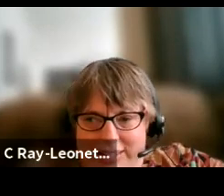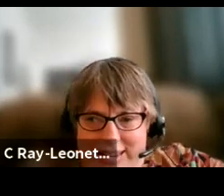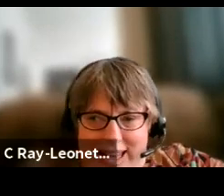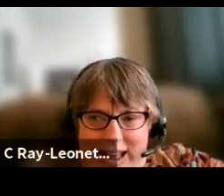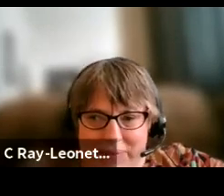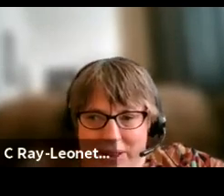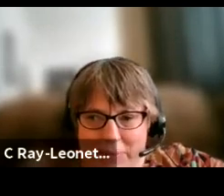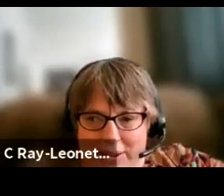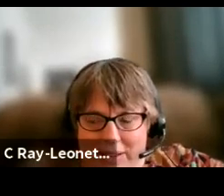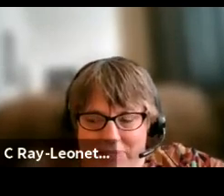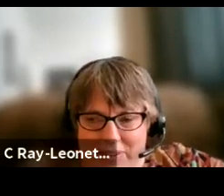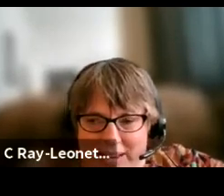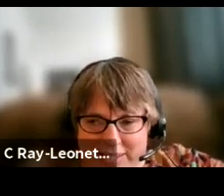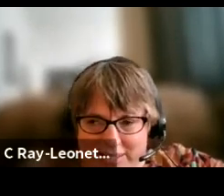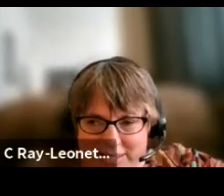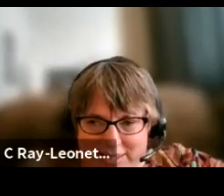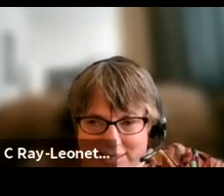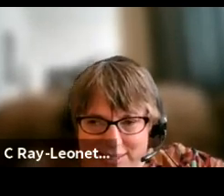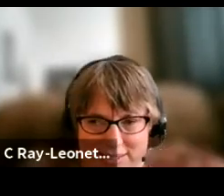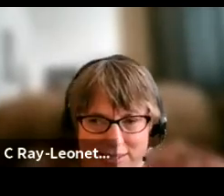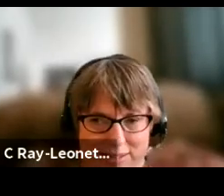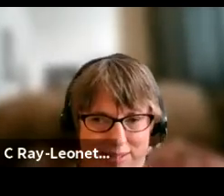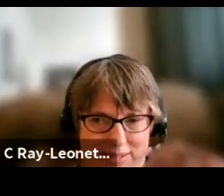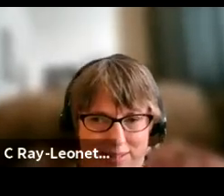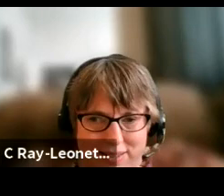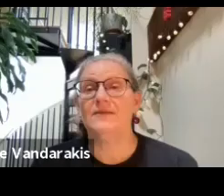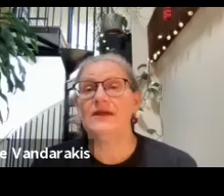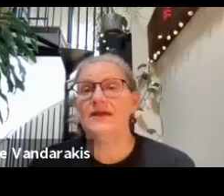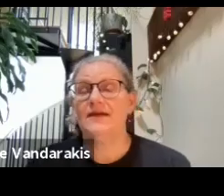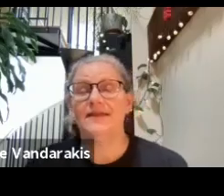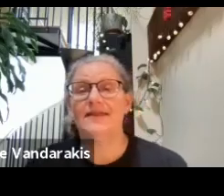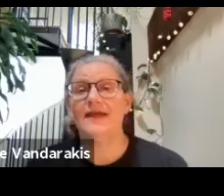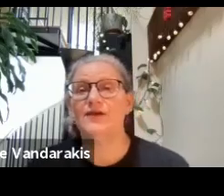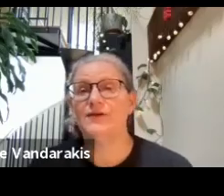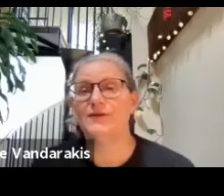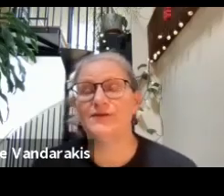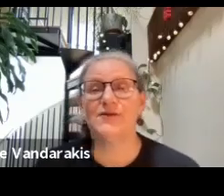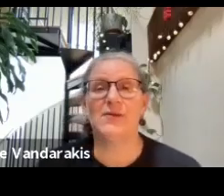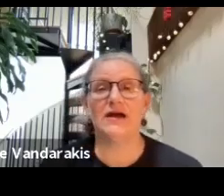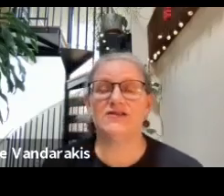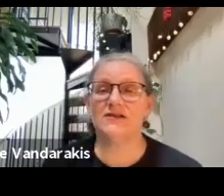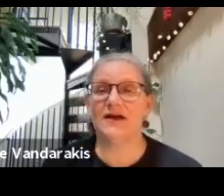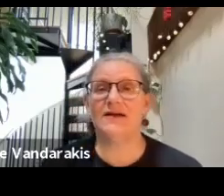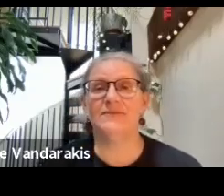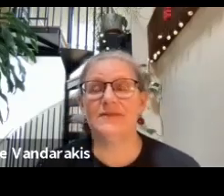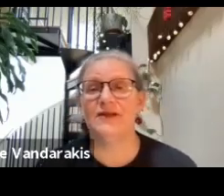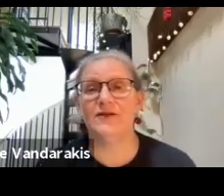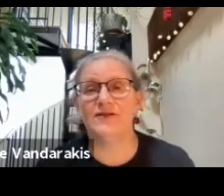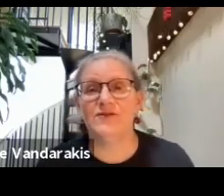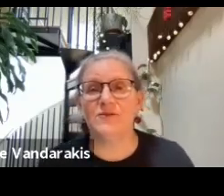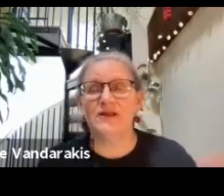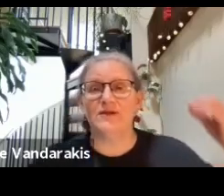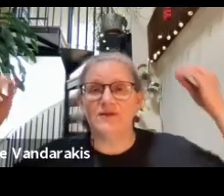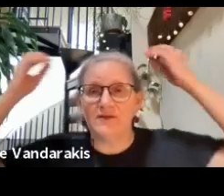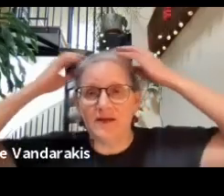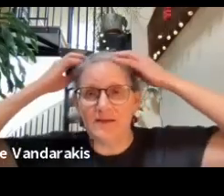so much and I will open it up for questions. Jamie, thank you so much. You know,